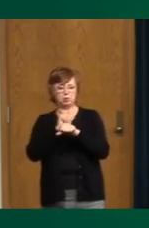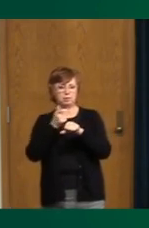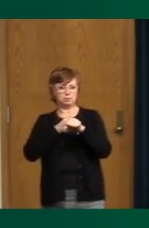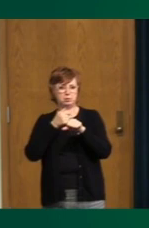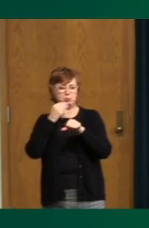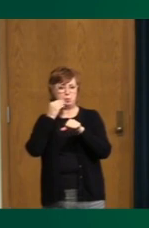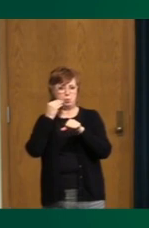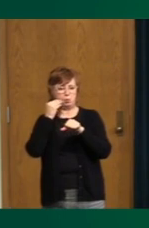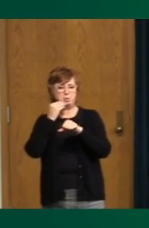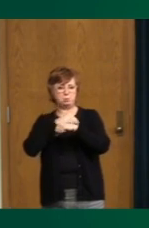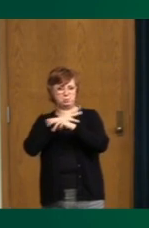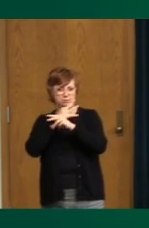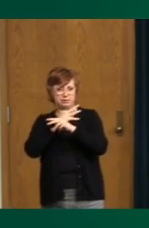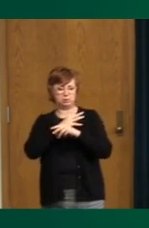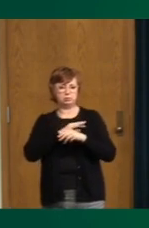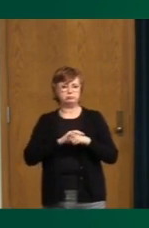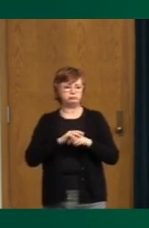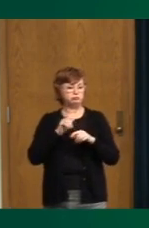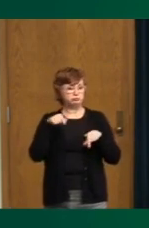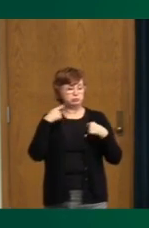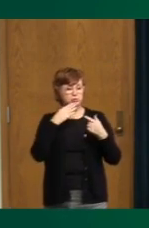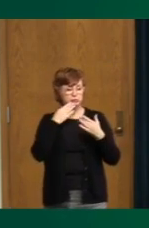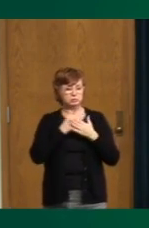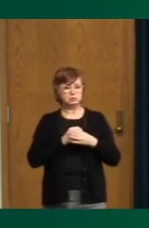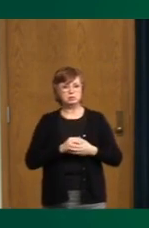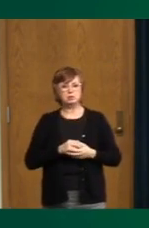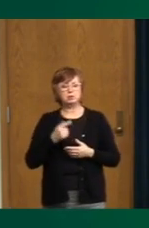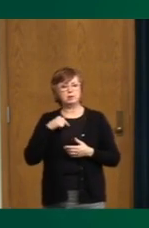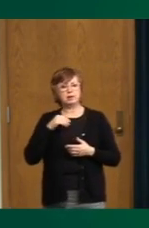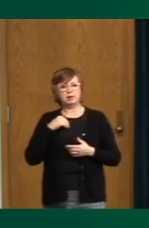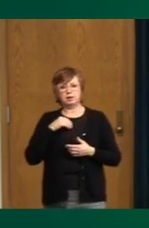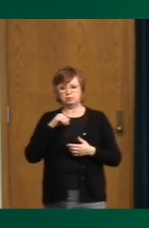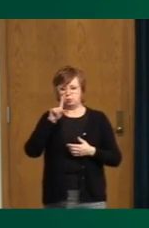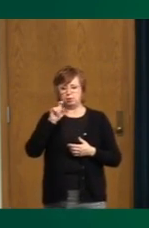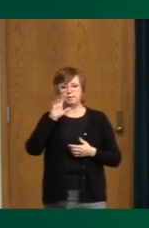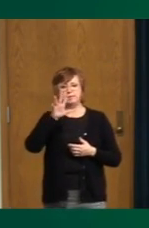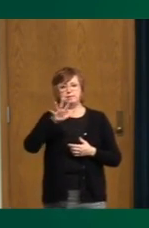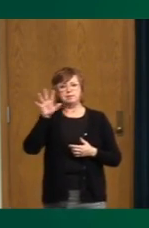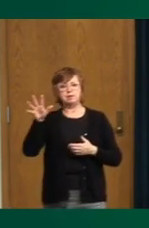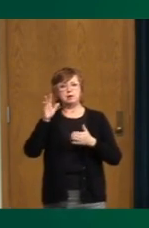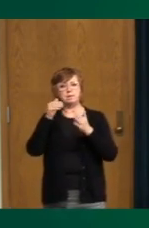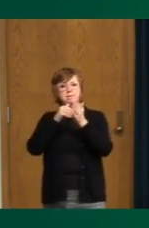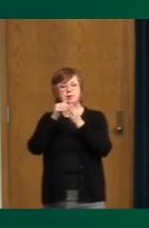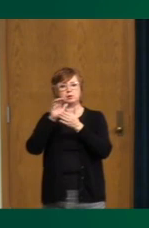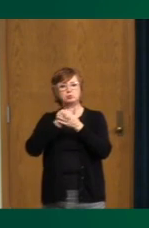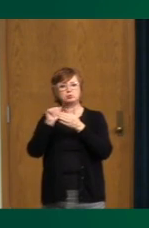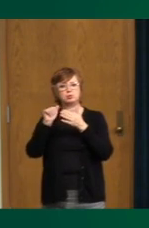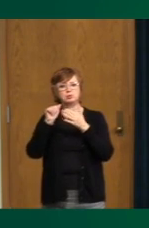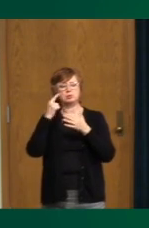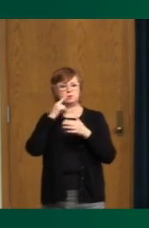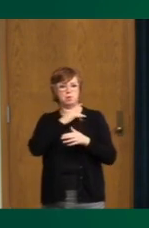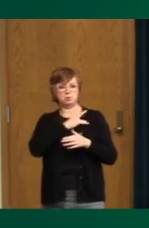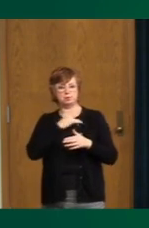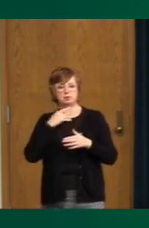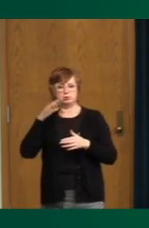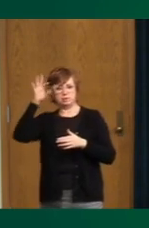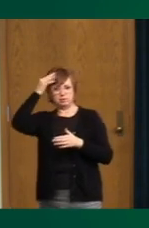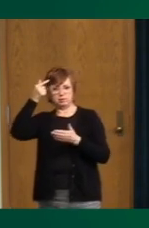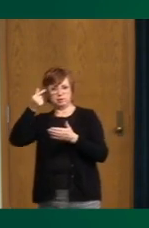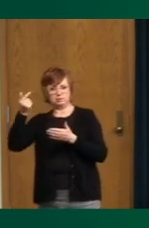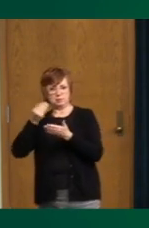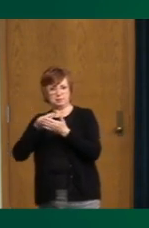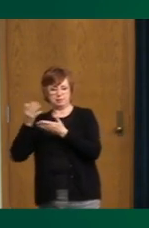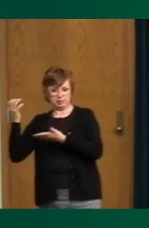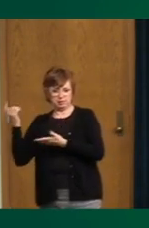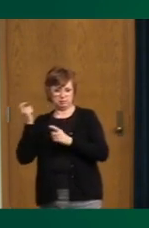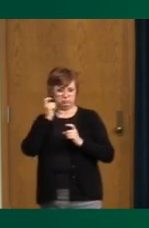division, provincial, federal funding initiatives, $155 million that has been made available. Of that, just under